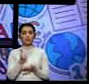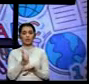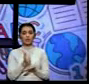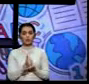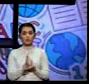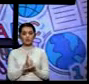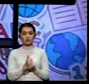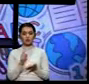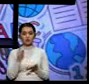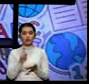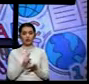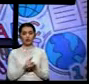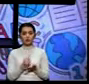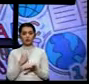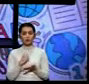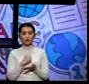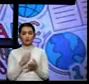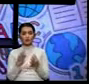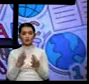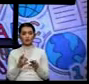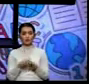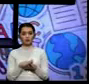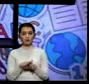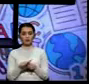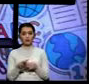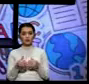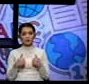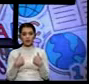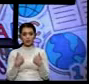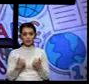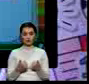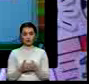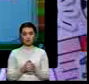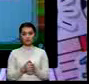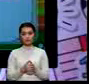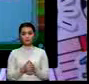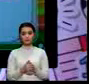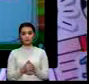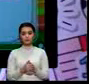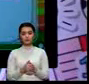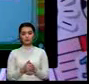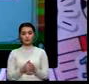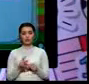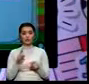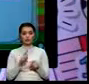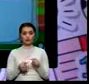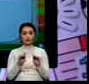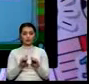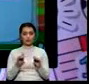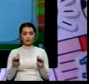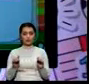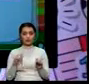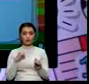asosida ushbu topshiriqni o'zingiz mustaqil bajarishga harakat qiling. Zukko o'quvchilarimiz